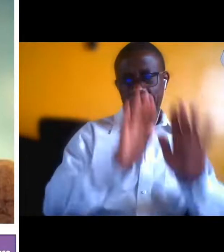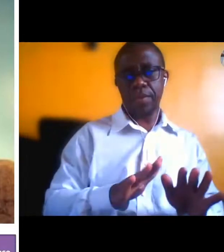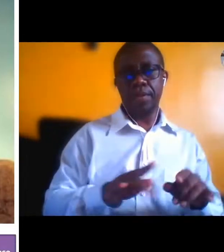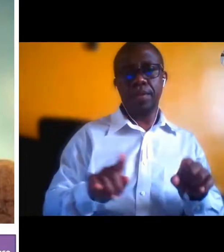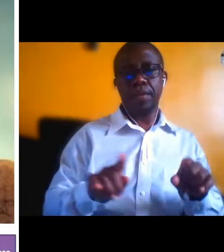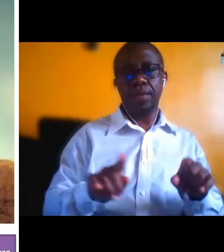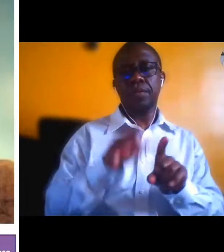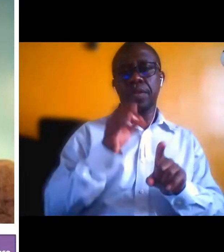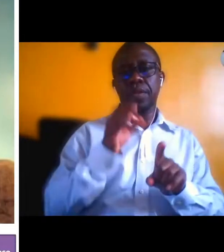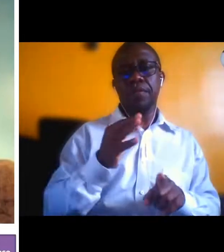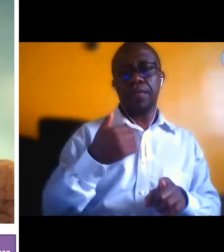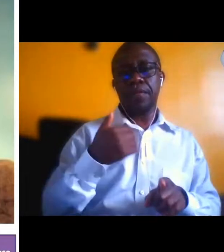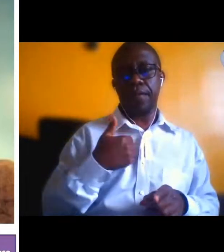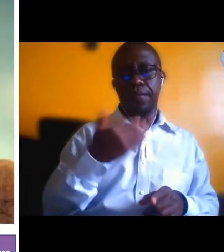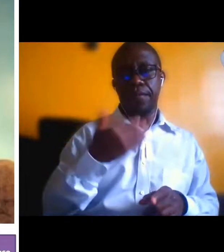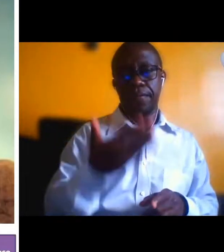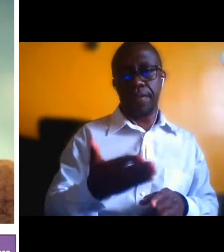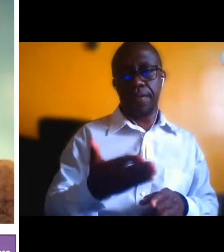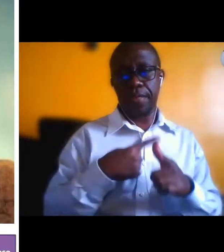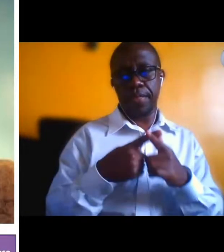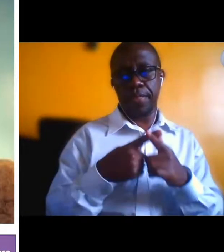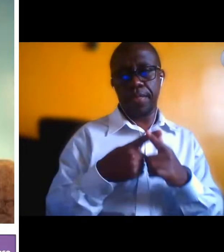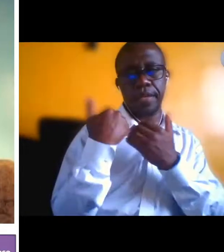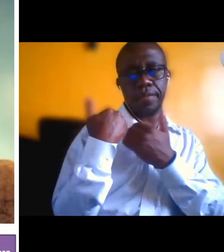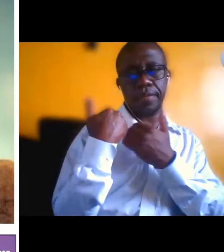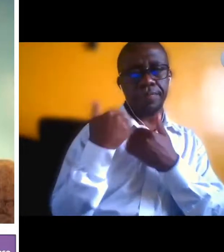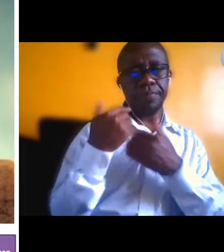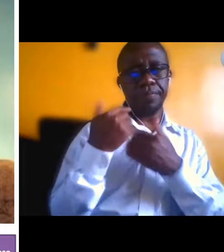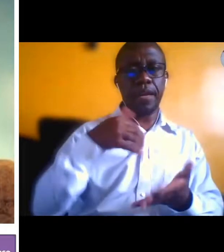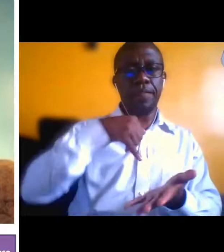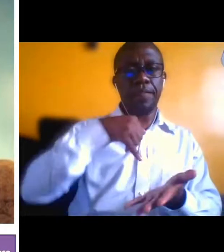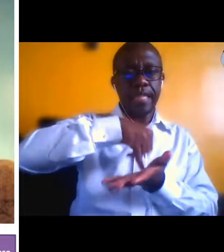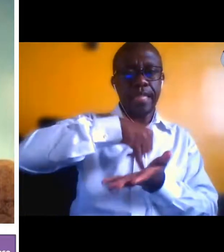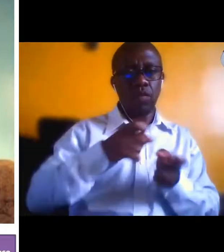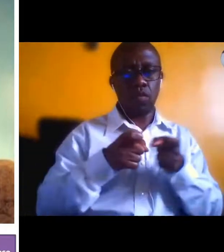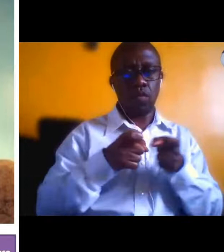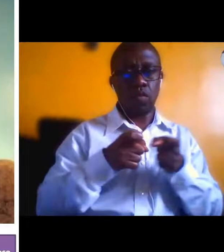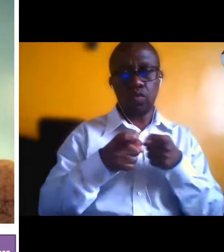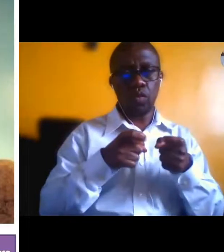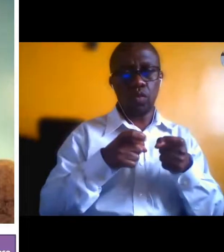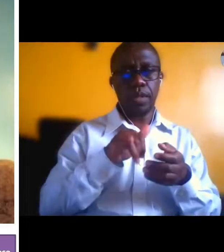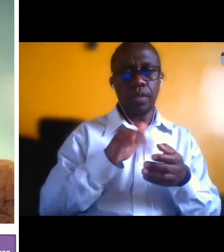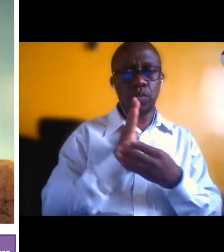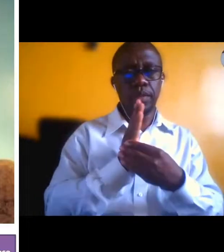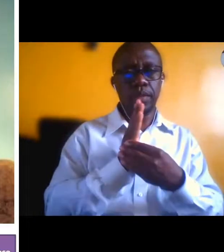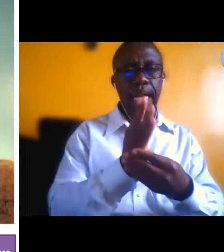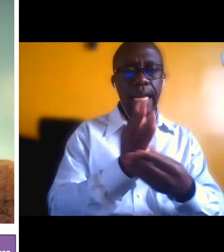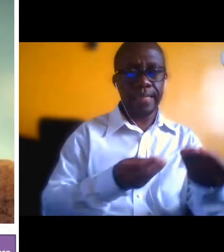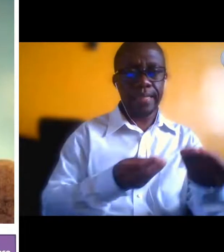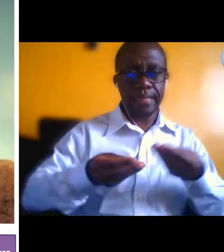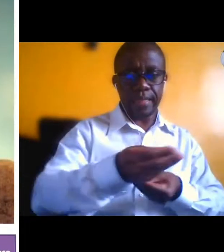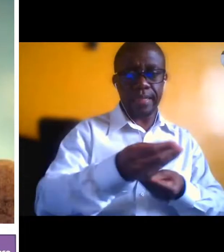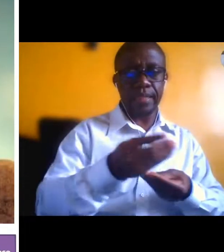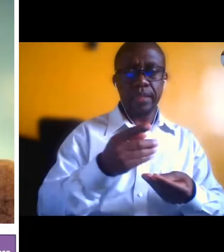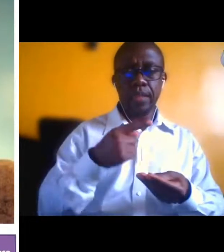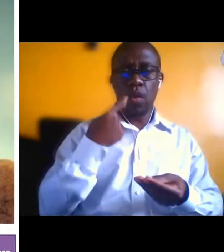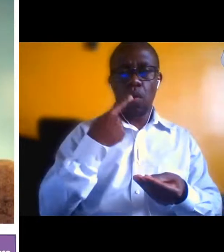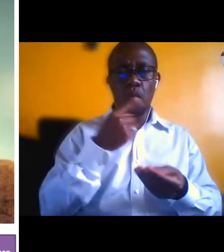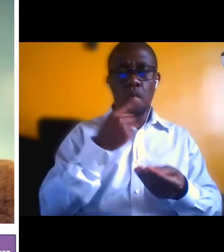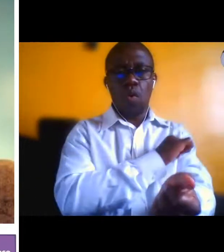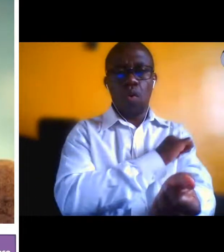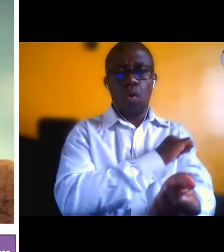policy with clear scheme of delegation and internal controls that guide our transactions, that ensure that who is authorized to